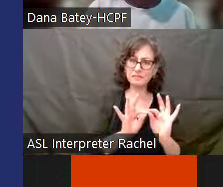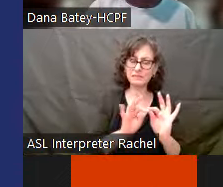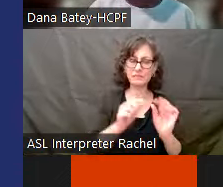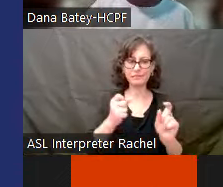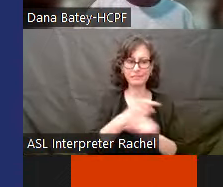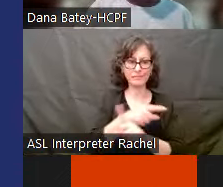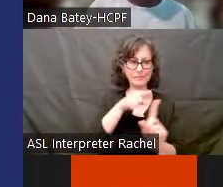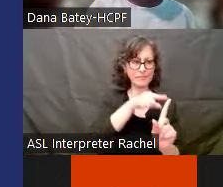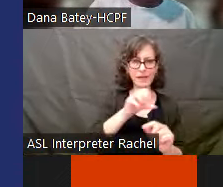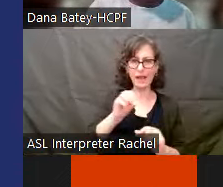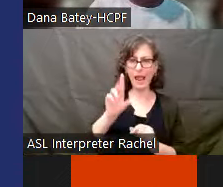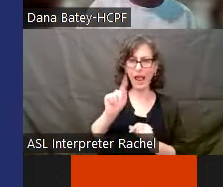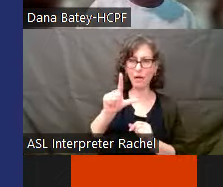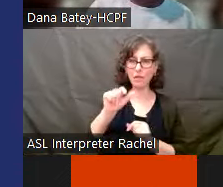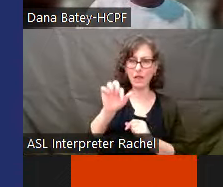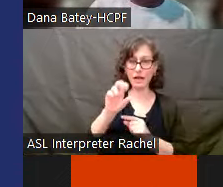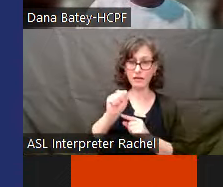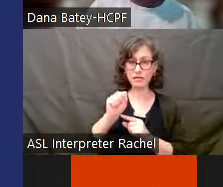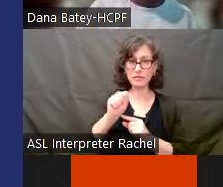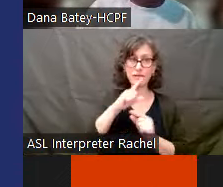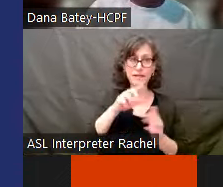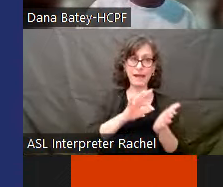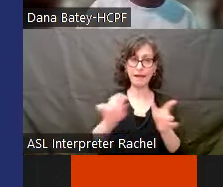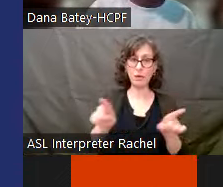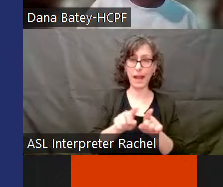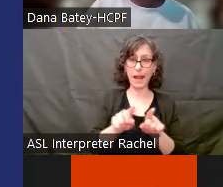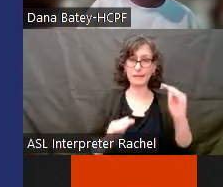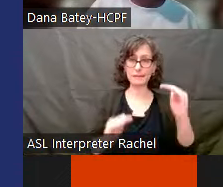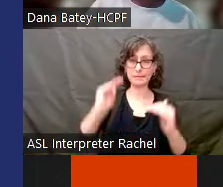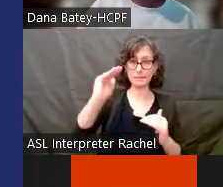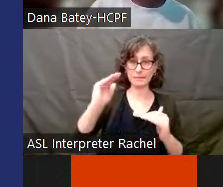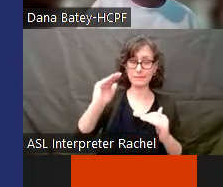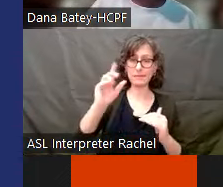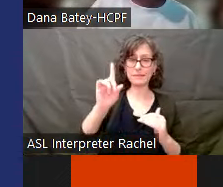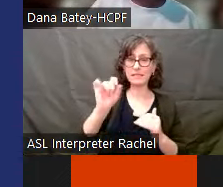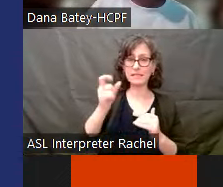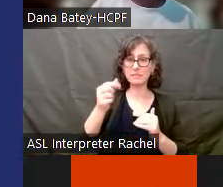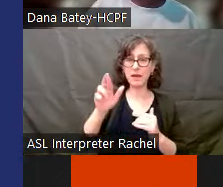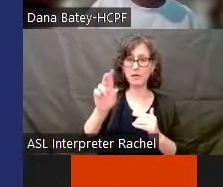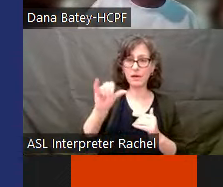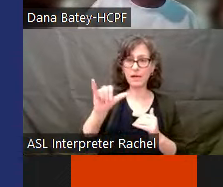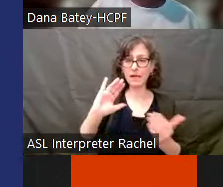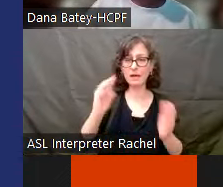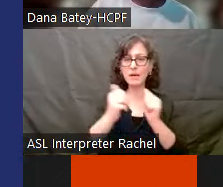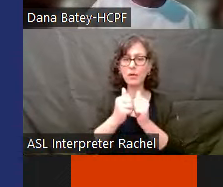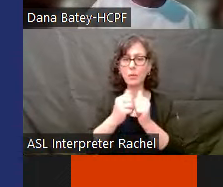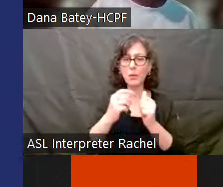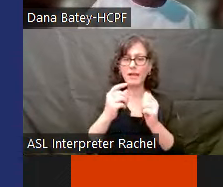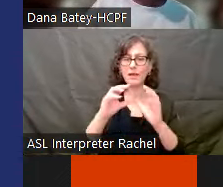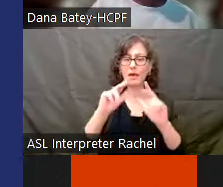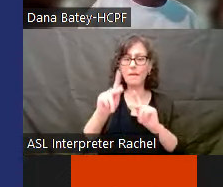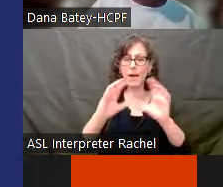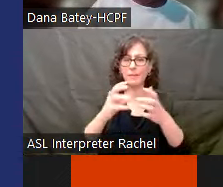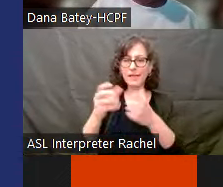that actually meet the fidelity of a disparity versus small gaps between populations. And